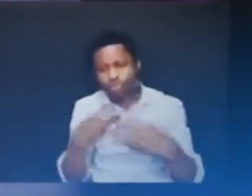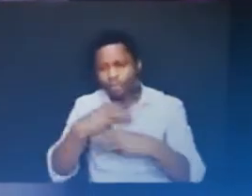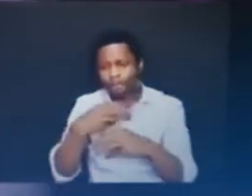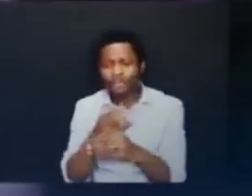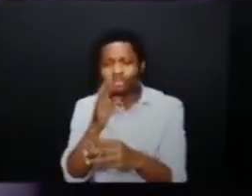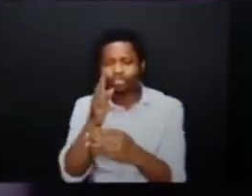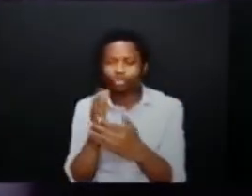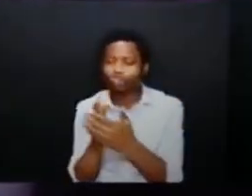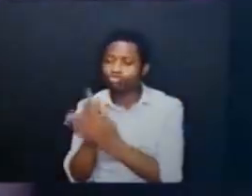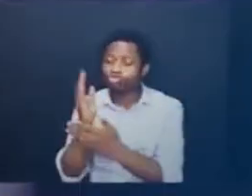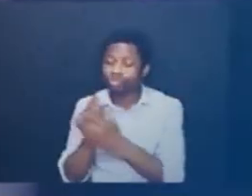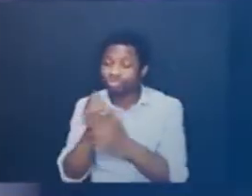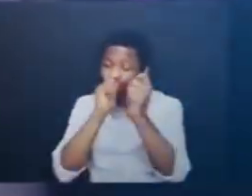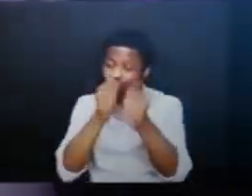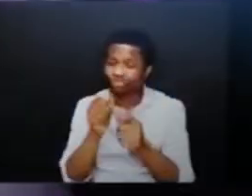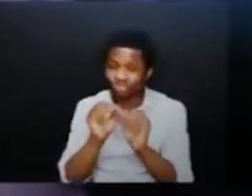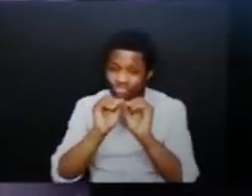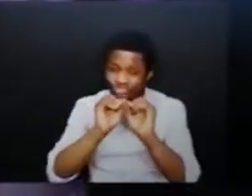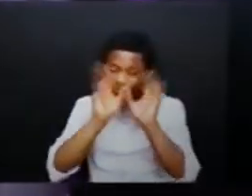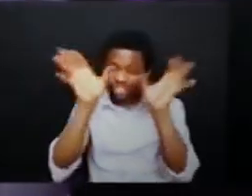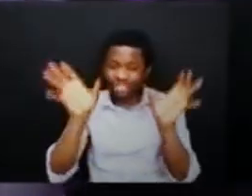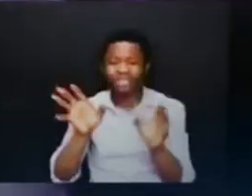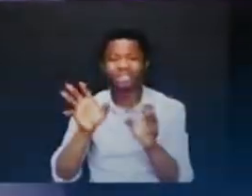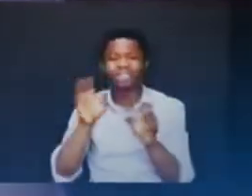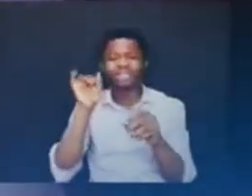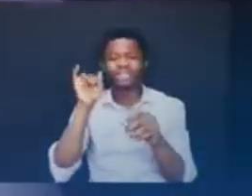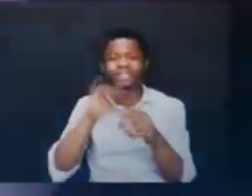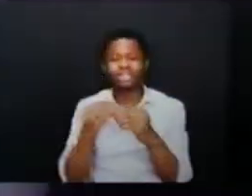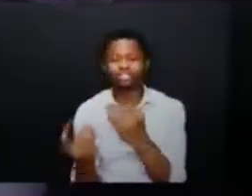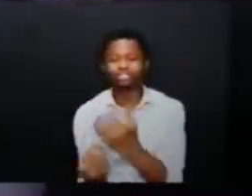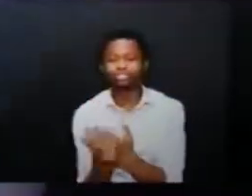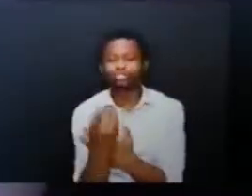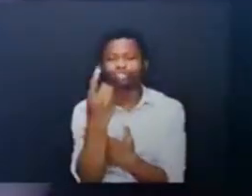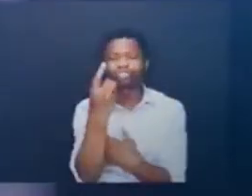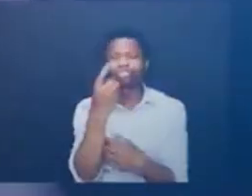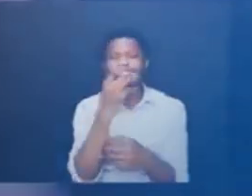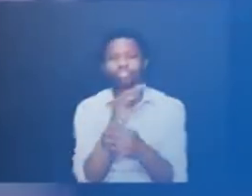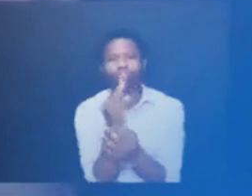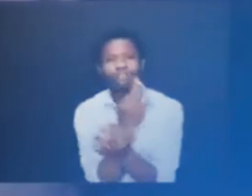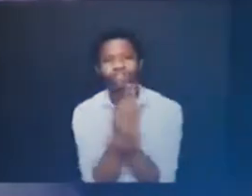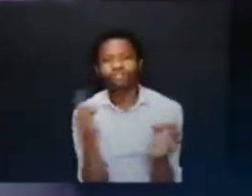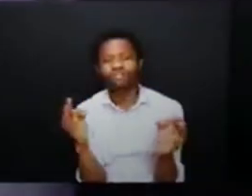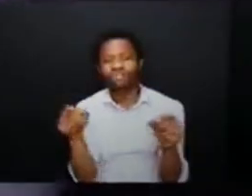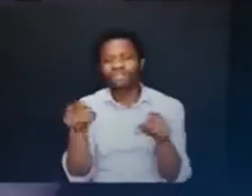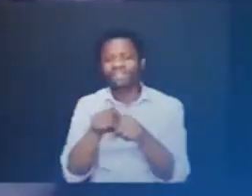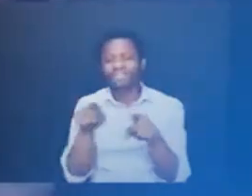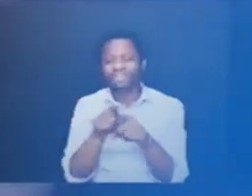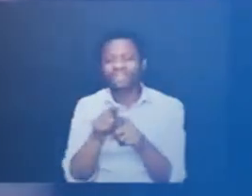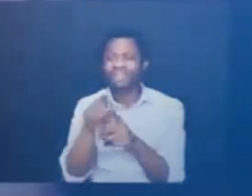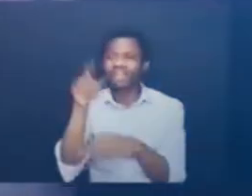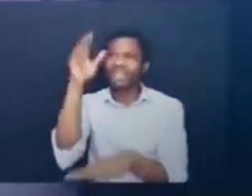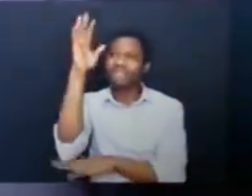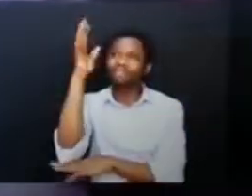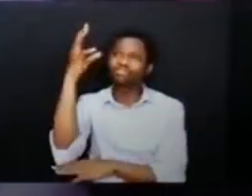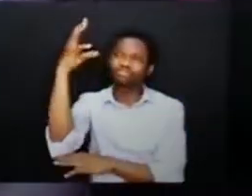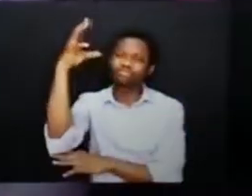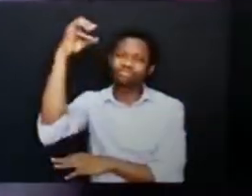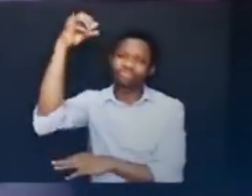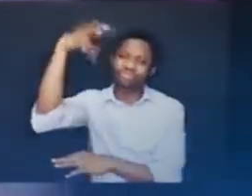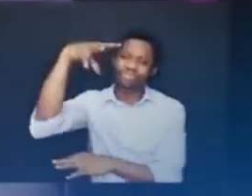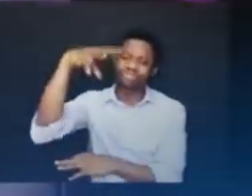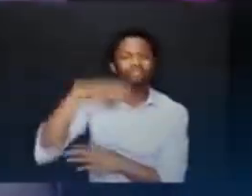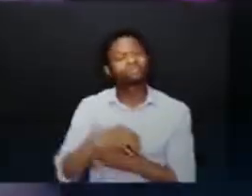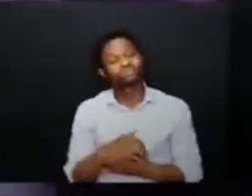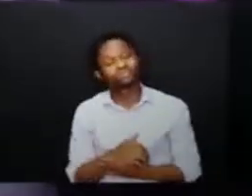the dawn, your vindication like the new day sun. For day sun. No, for eternal so now